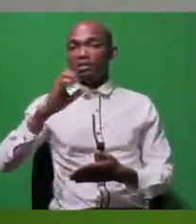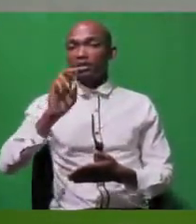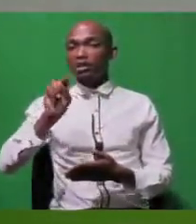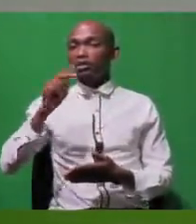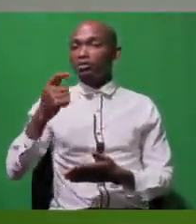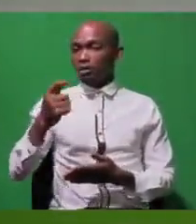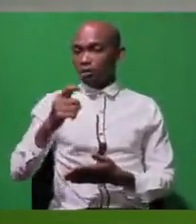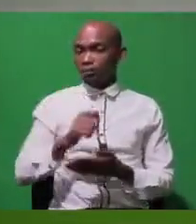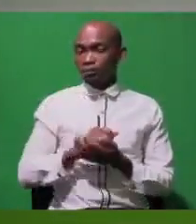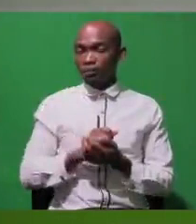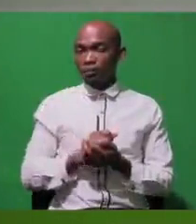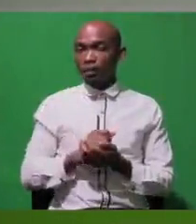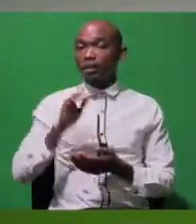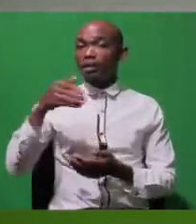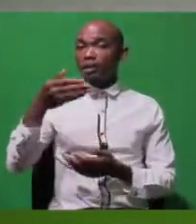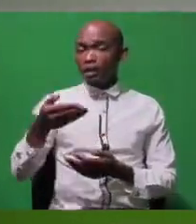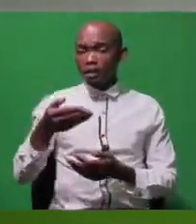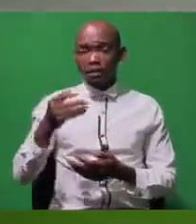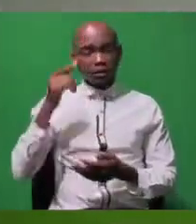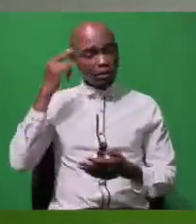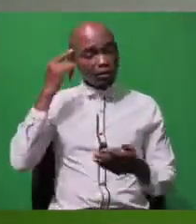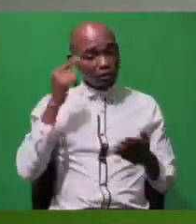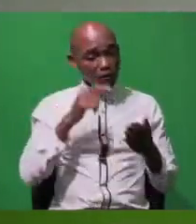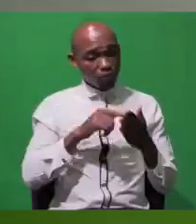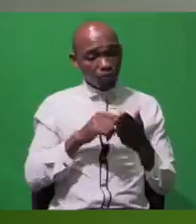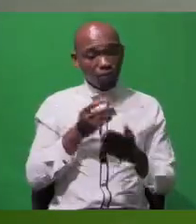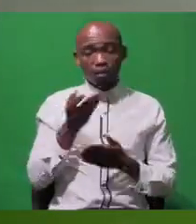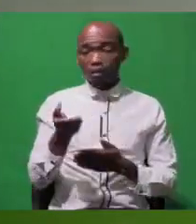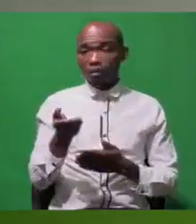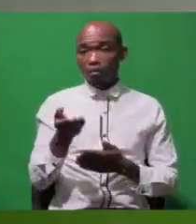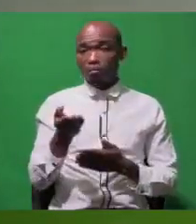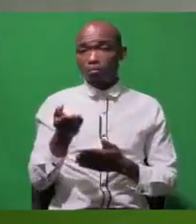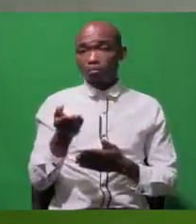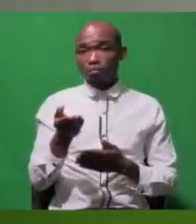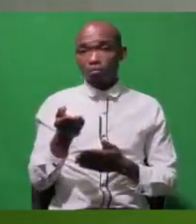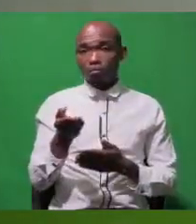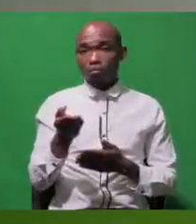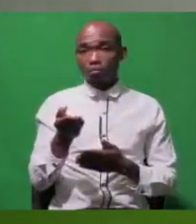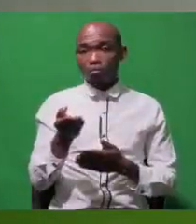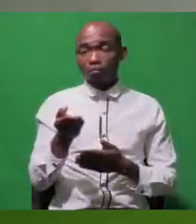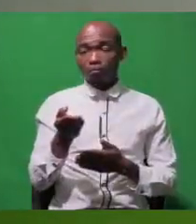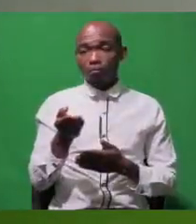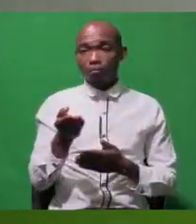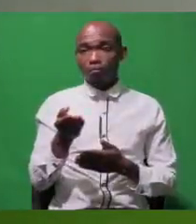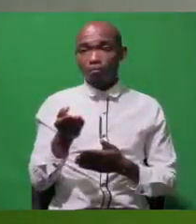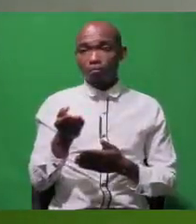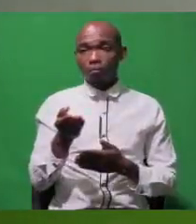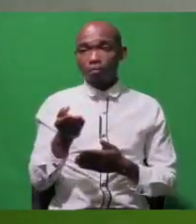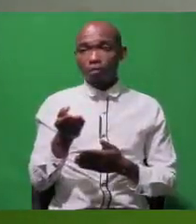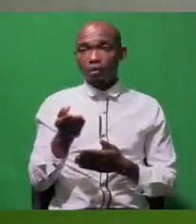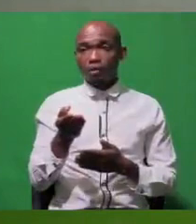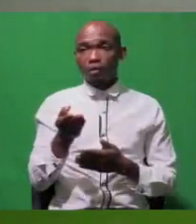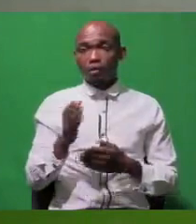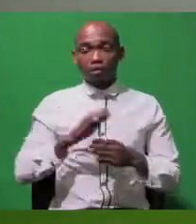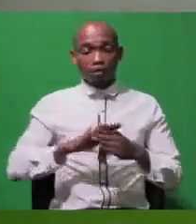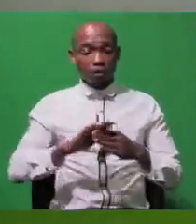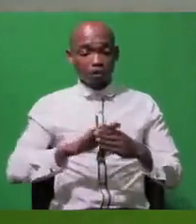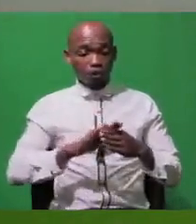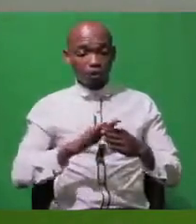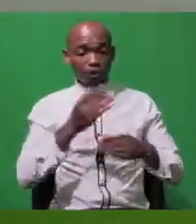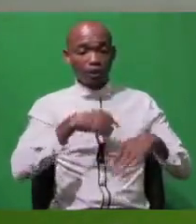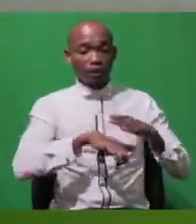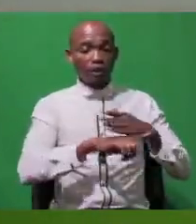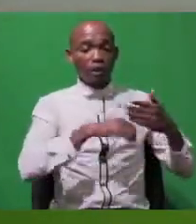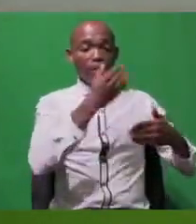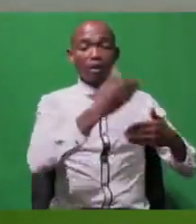Okay. Then, which means of payment the business used? The means of the business used